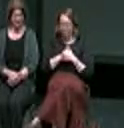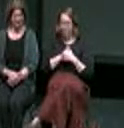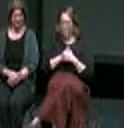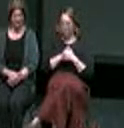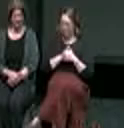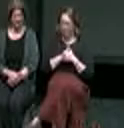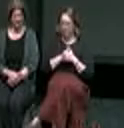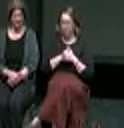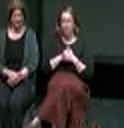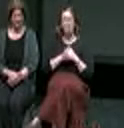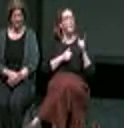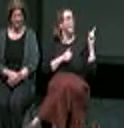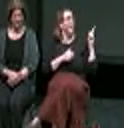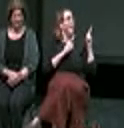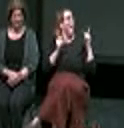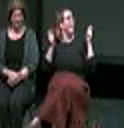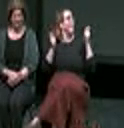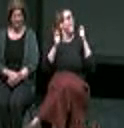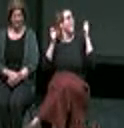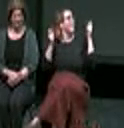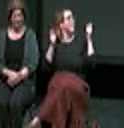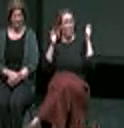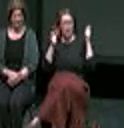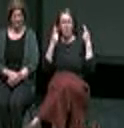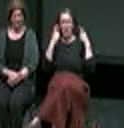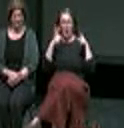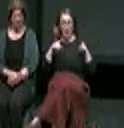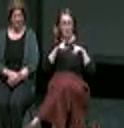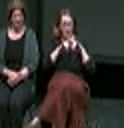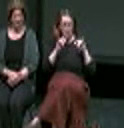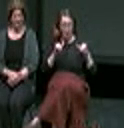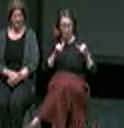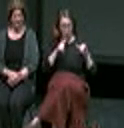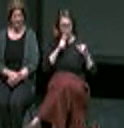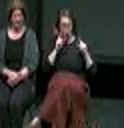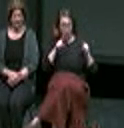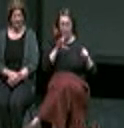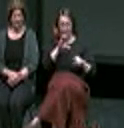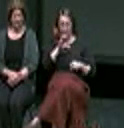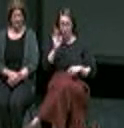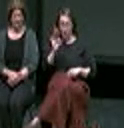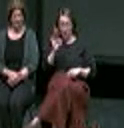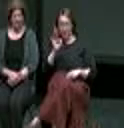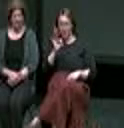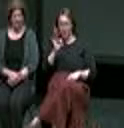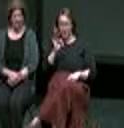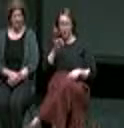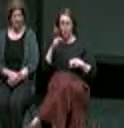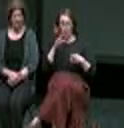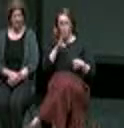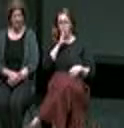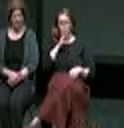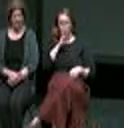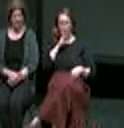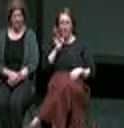and the festival that went with it. Who went to the Cuyahoga River Water